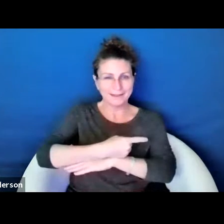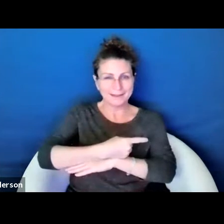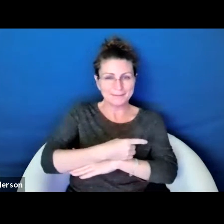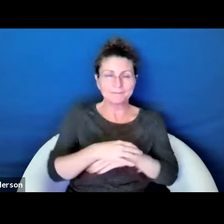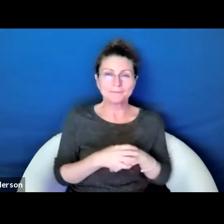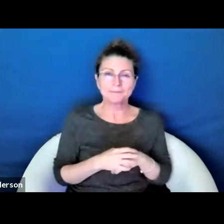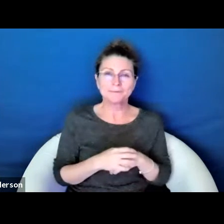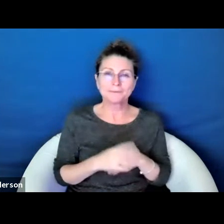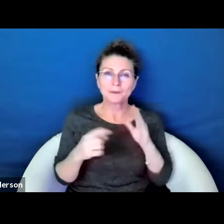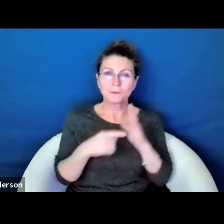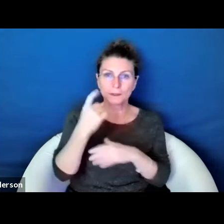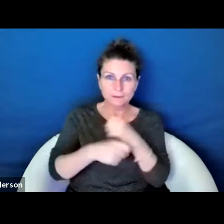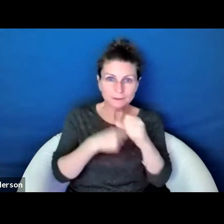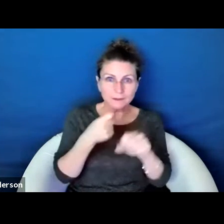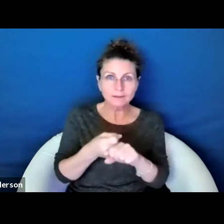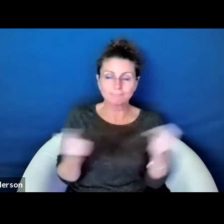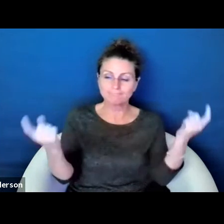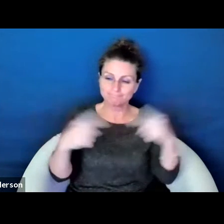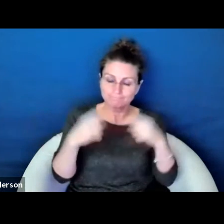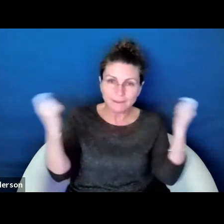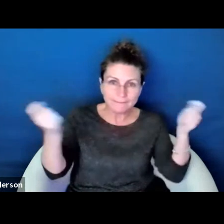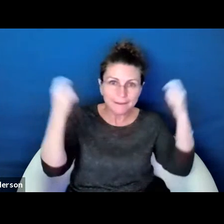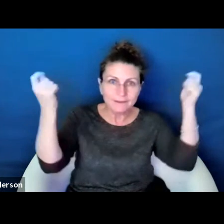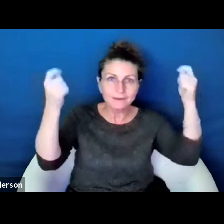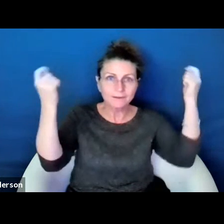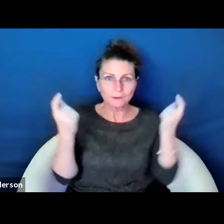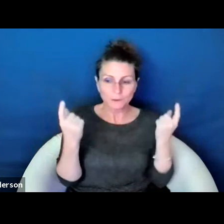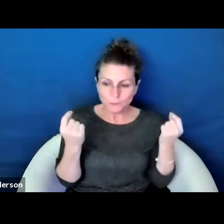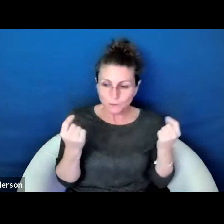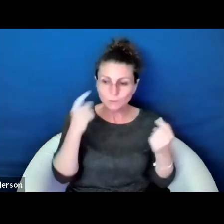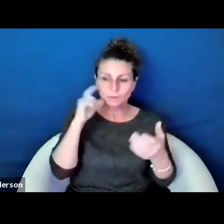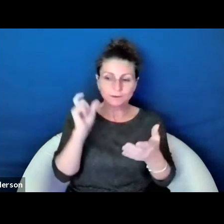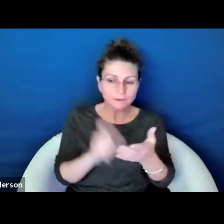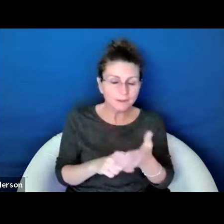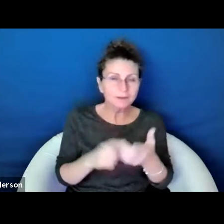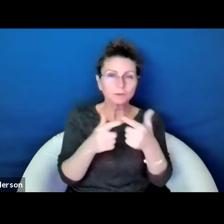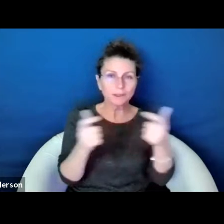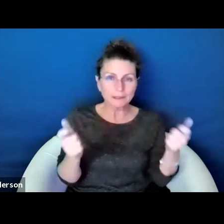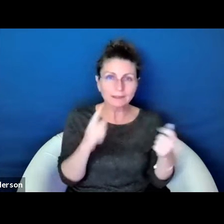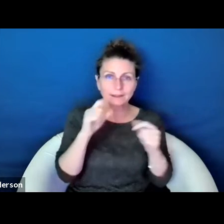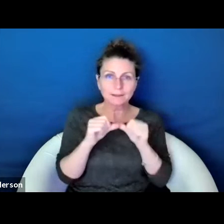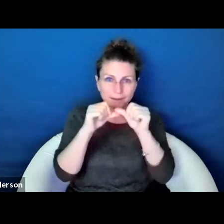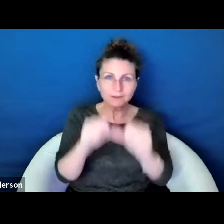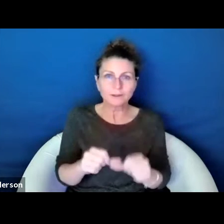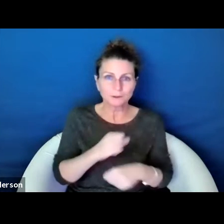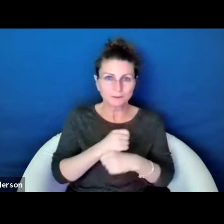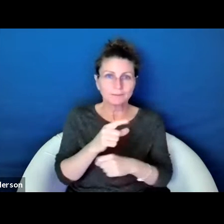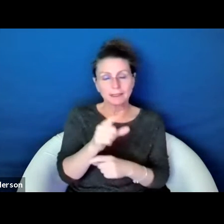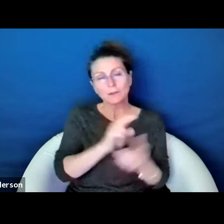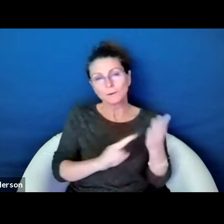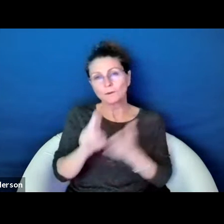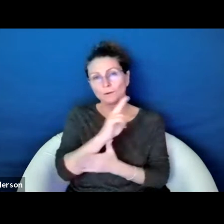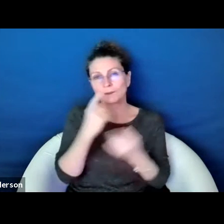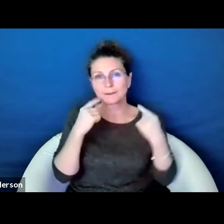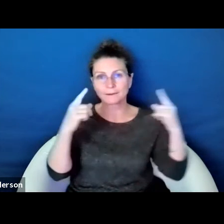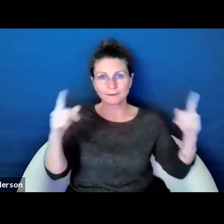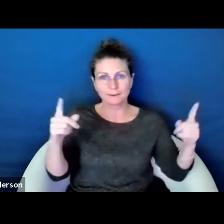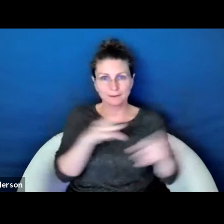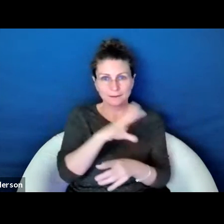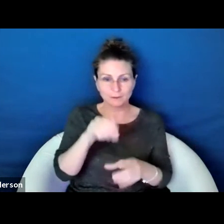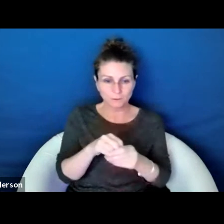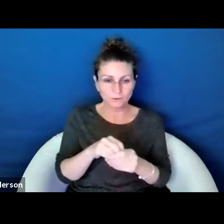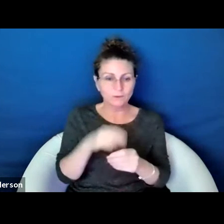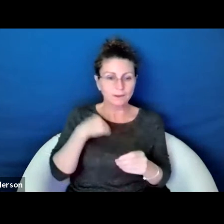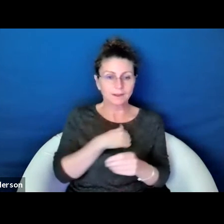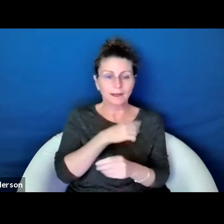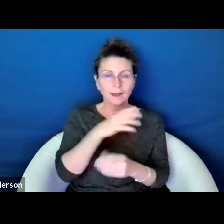participate in festivities where we celebrate and recognize the people who continue to make the university a success, including our